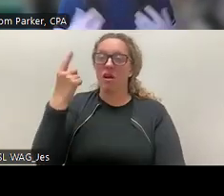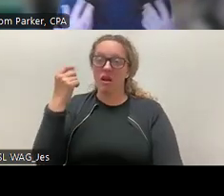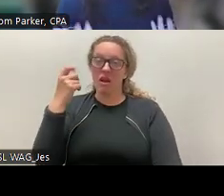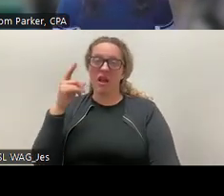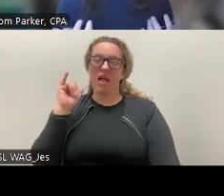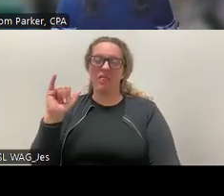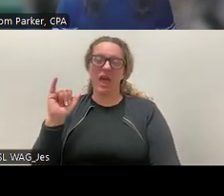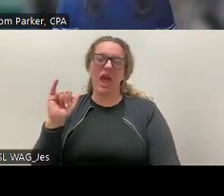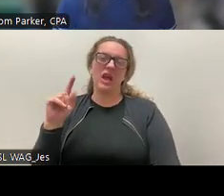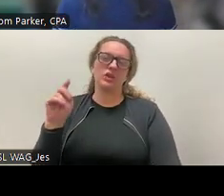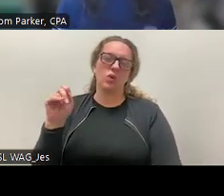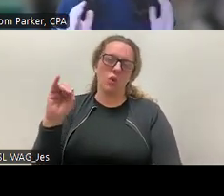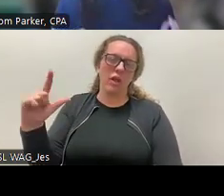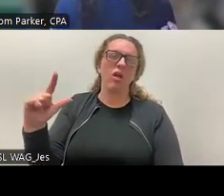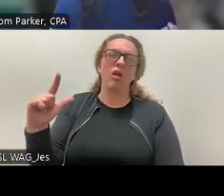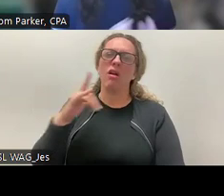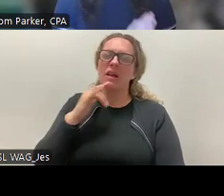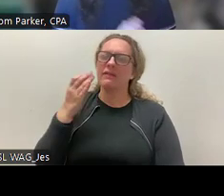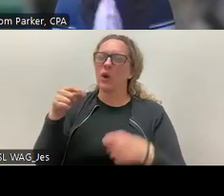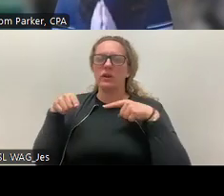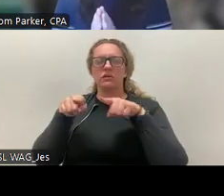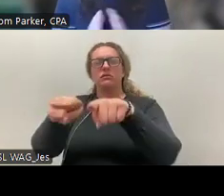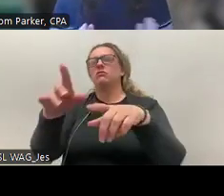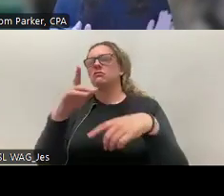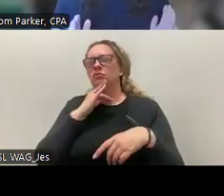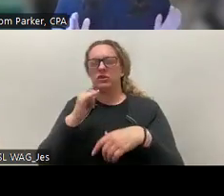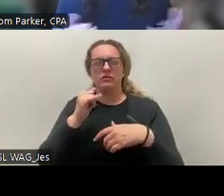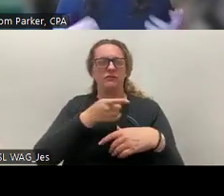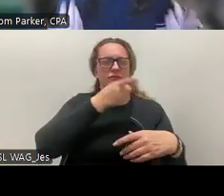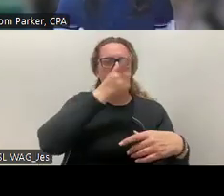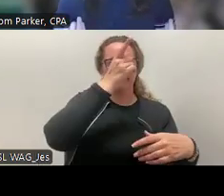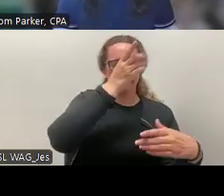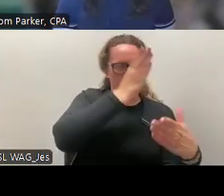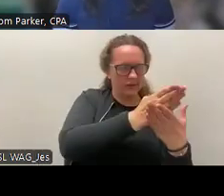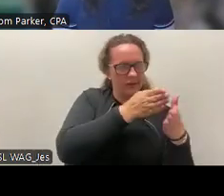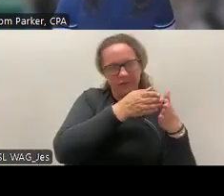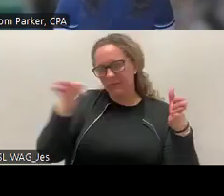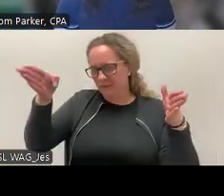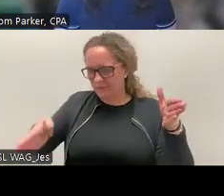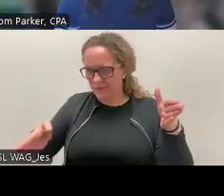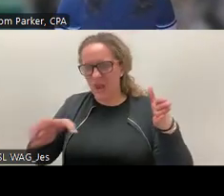as is the plot and the story of this game. It's linear. It's from start to finish, and you learn the game as you